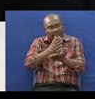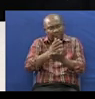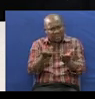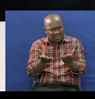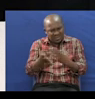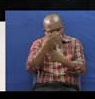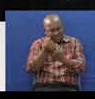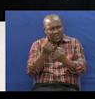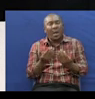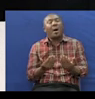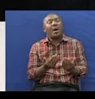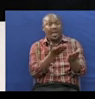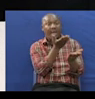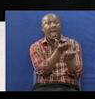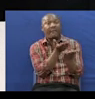this